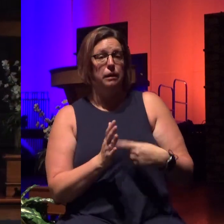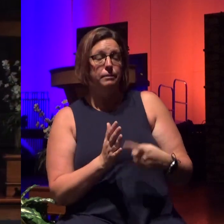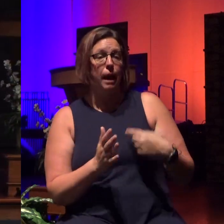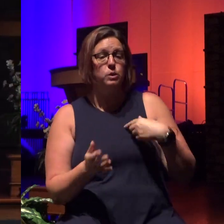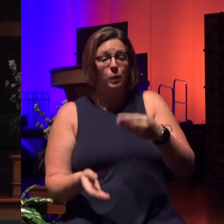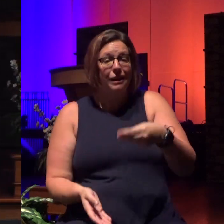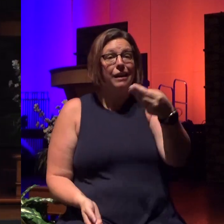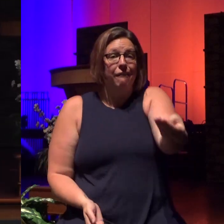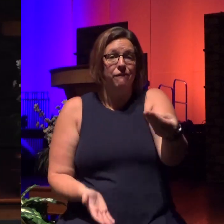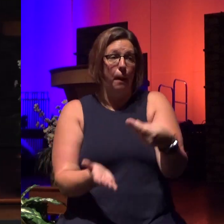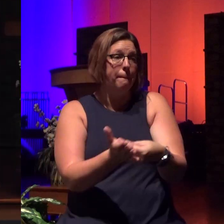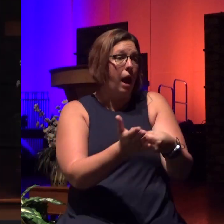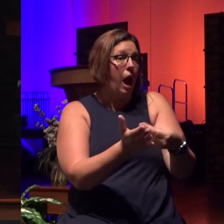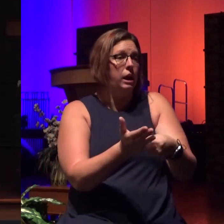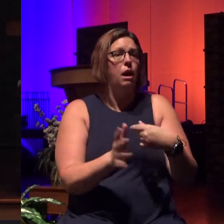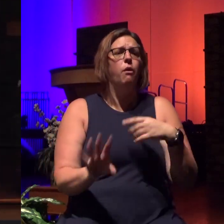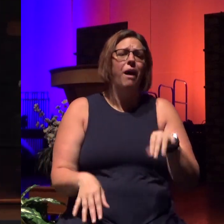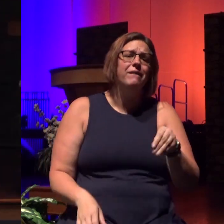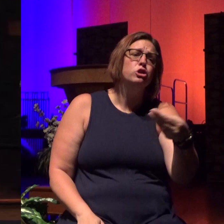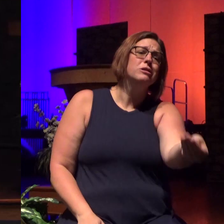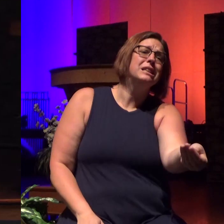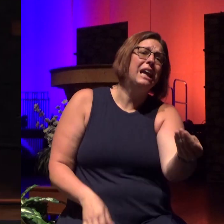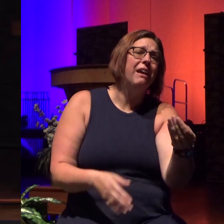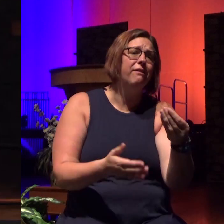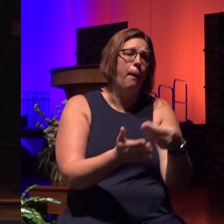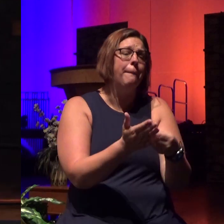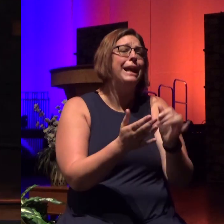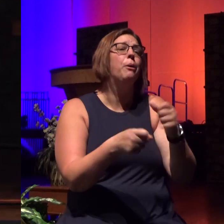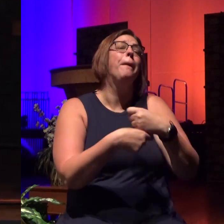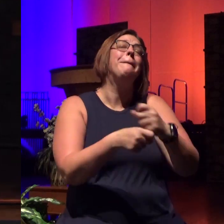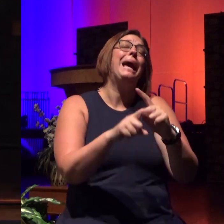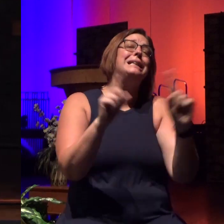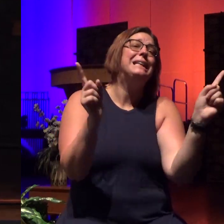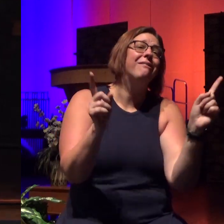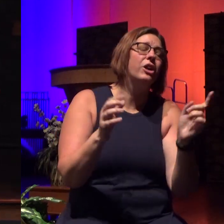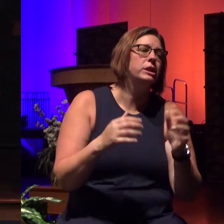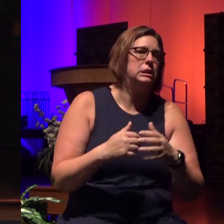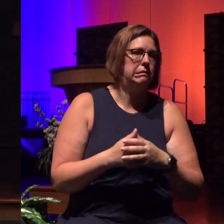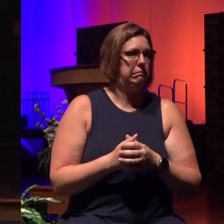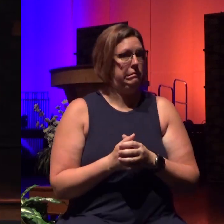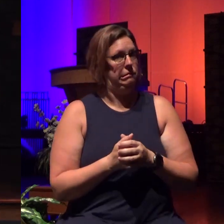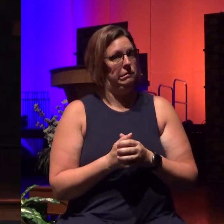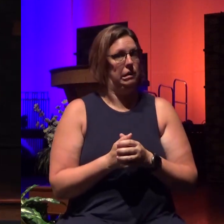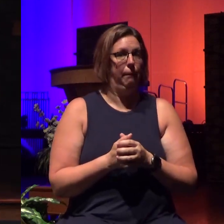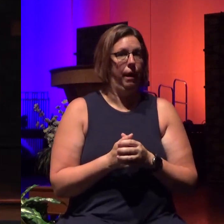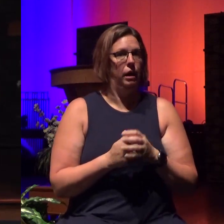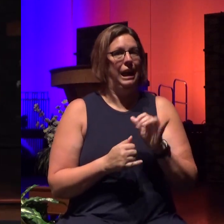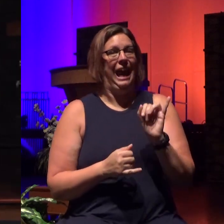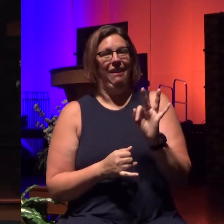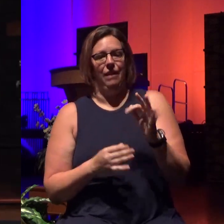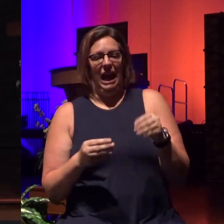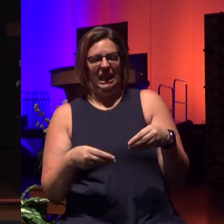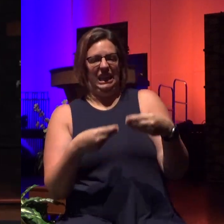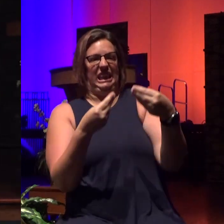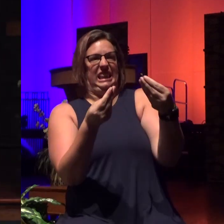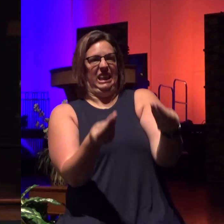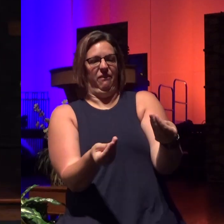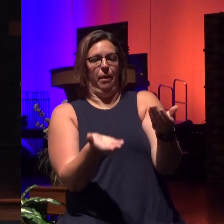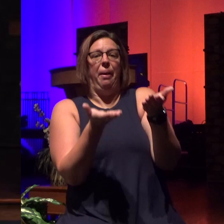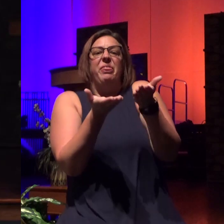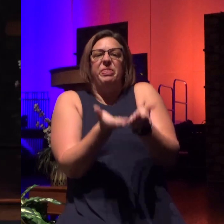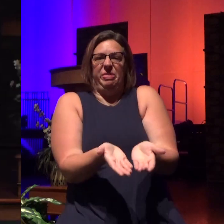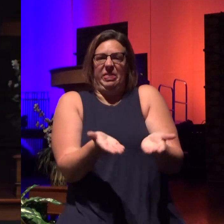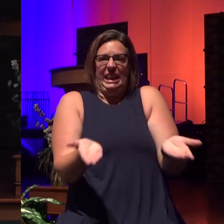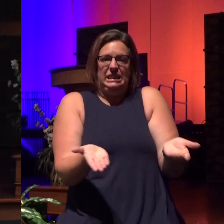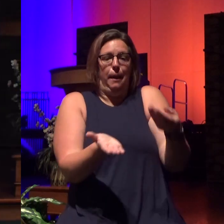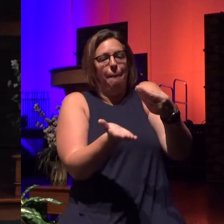that, well, maybe if I just give him some money, that will make a difference. We get all caught up in the world of form. If I give him some things or some